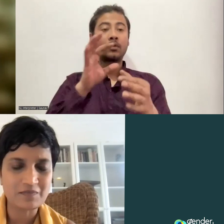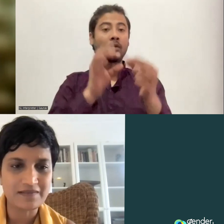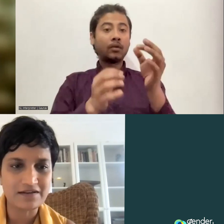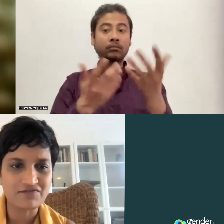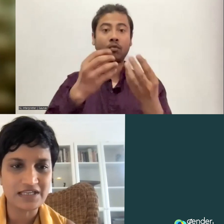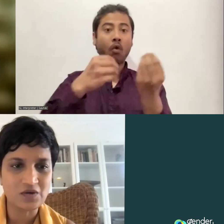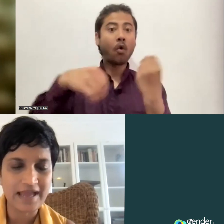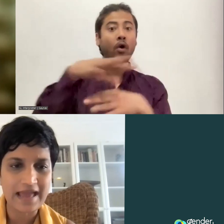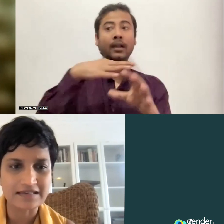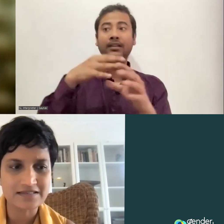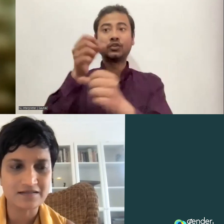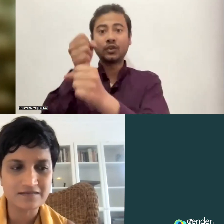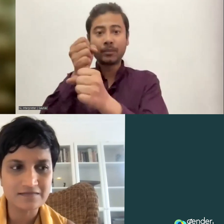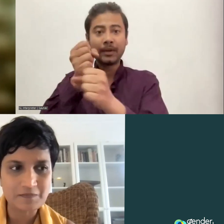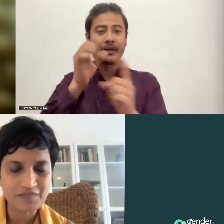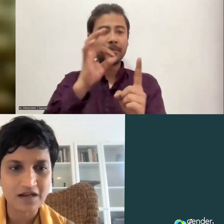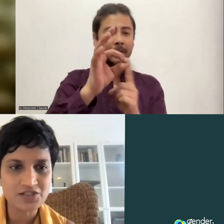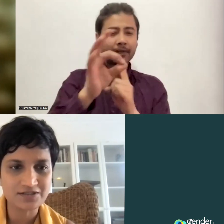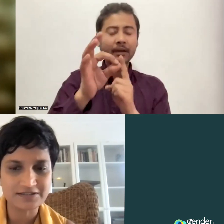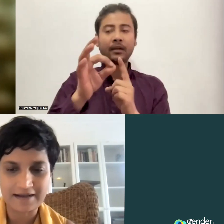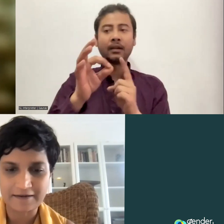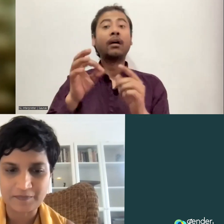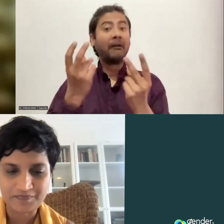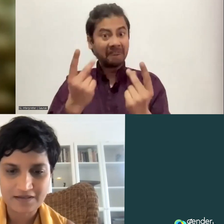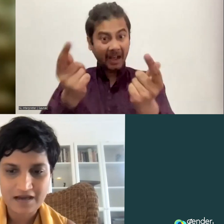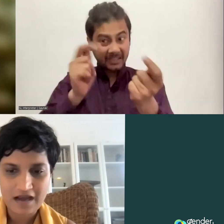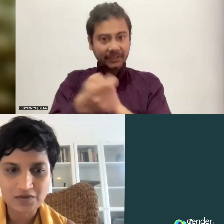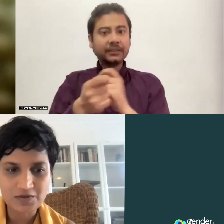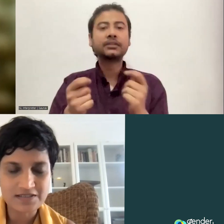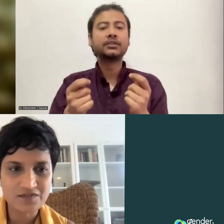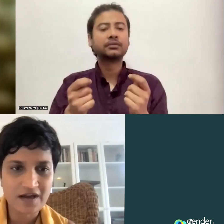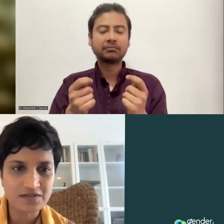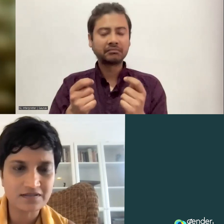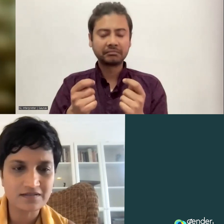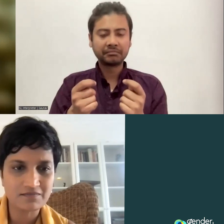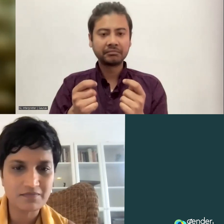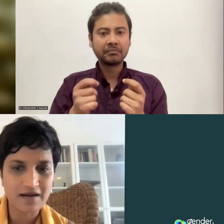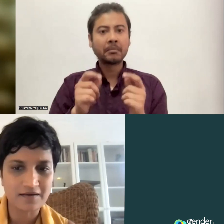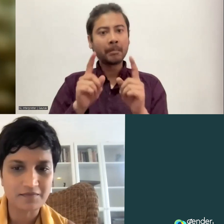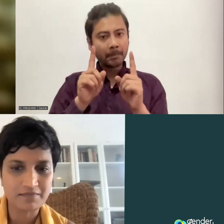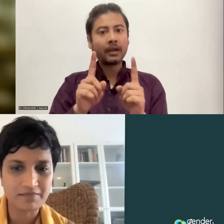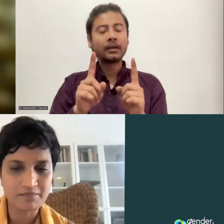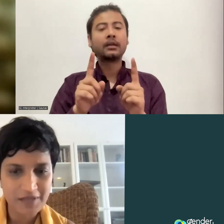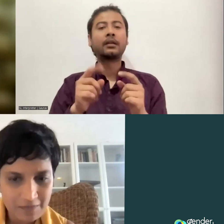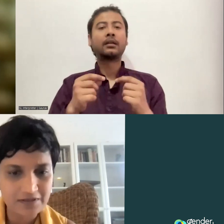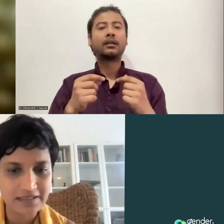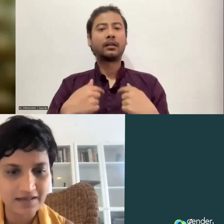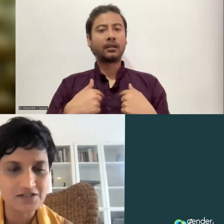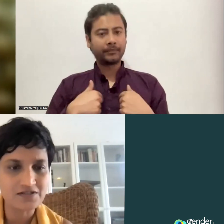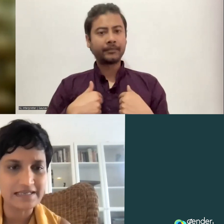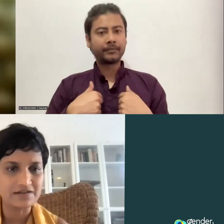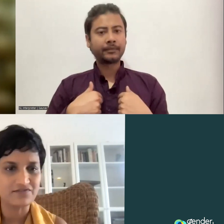happen. But then if we look at certain cultural outlooks in terms of how certain people in